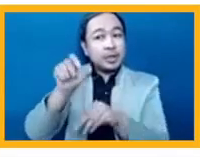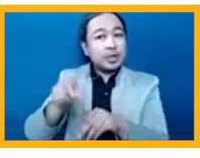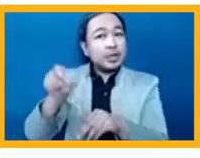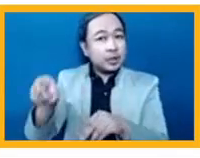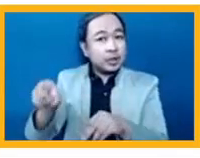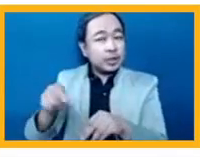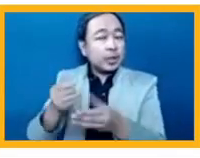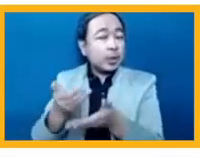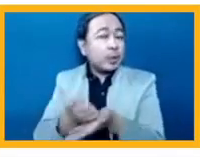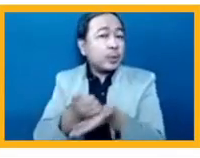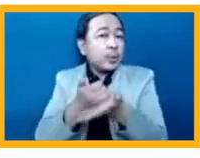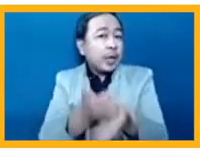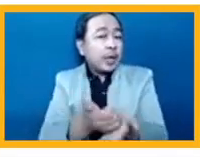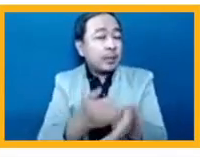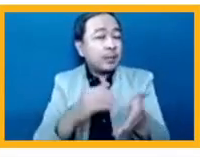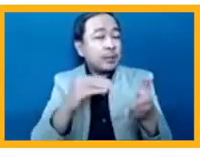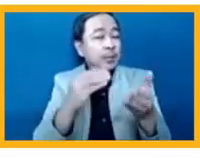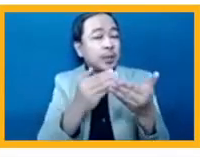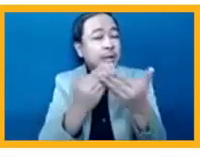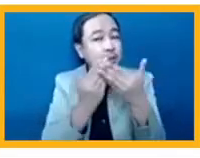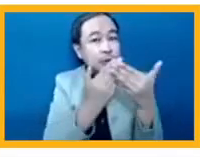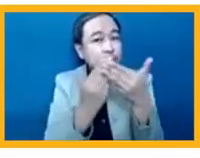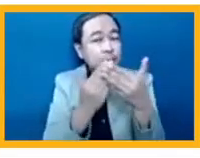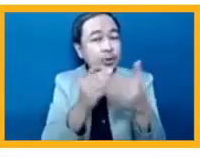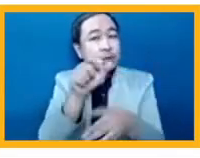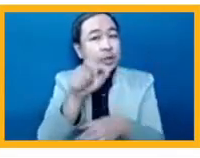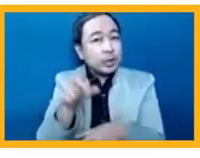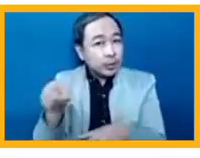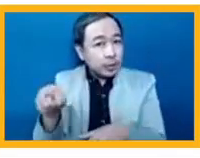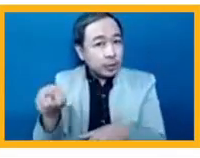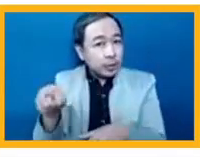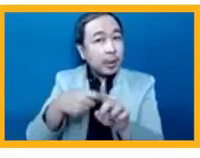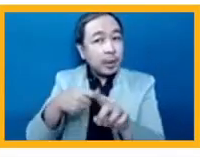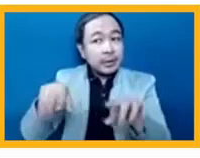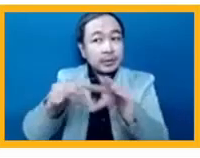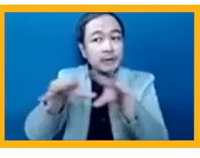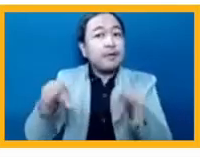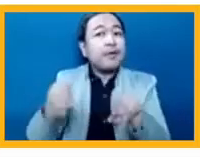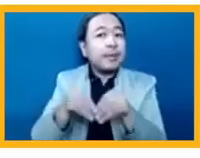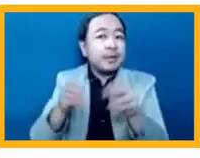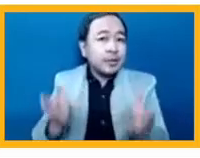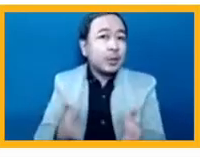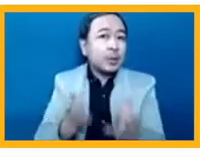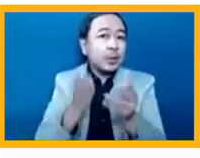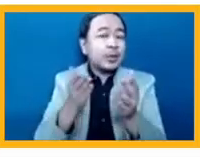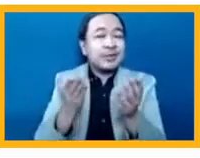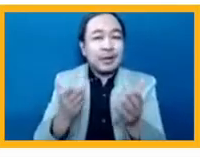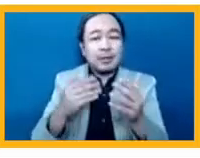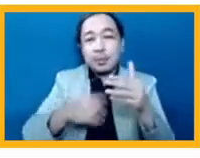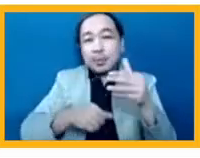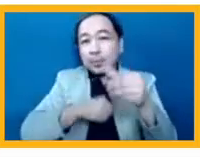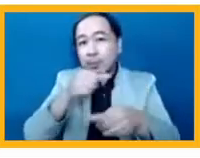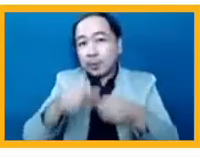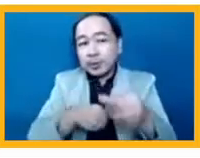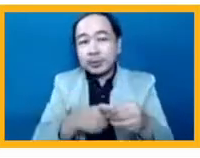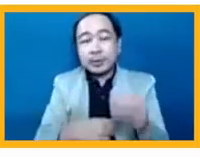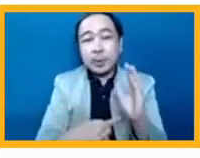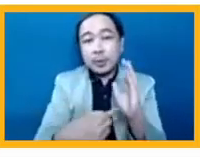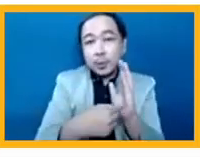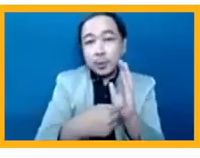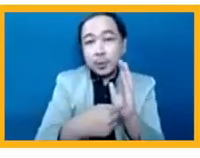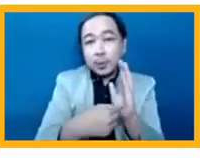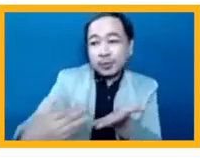students, and meaningfully involves parents and families in the teaching-learning process. Technology can also collect data to